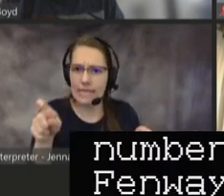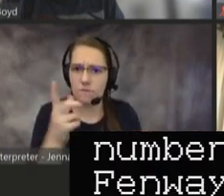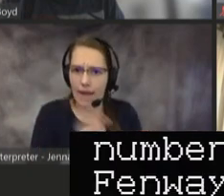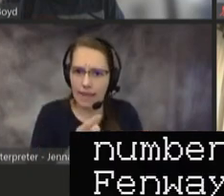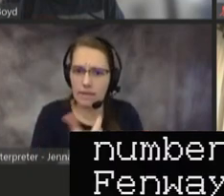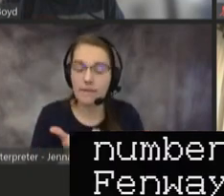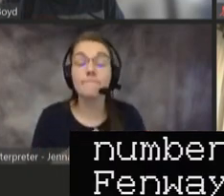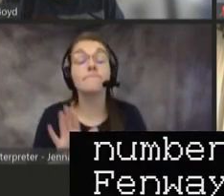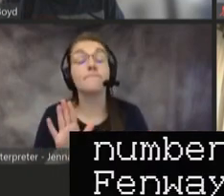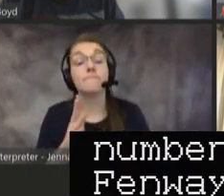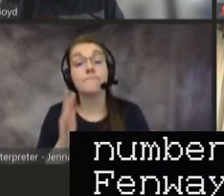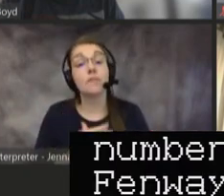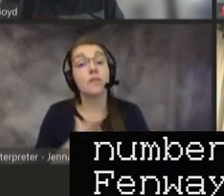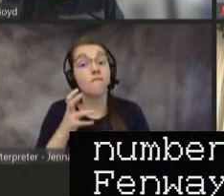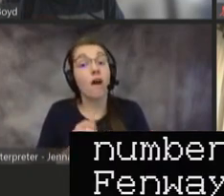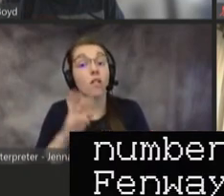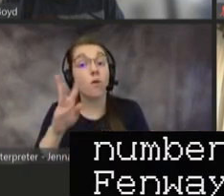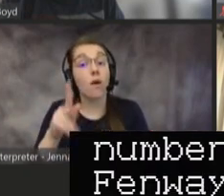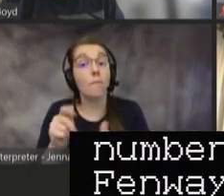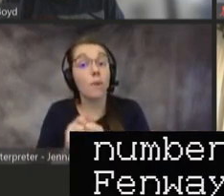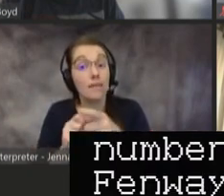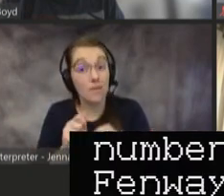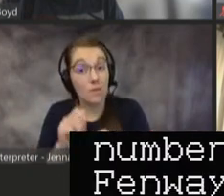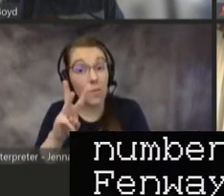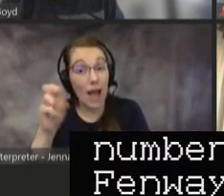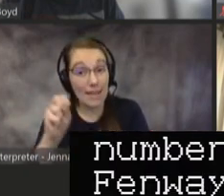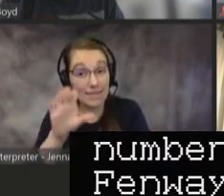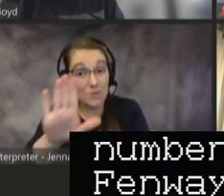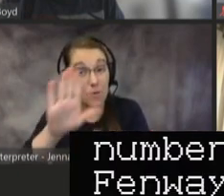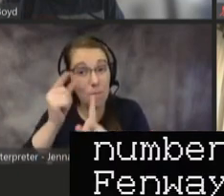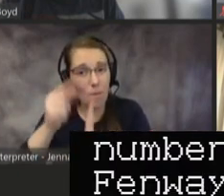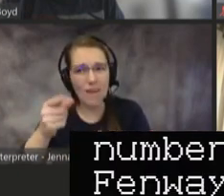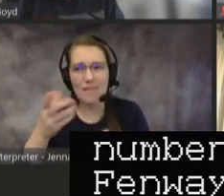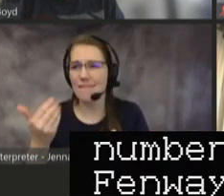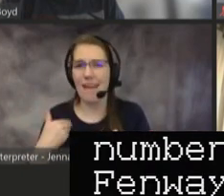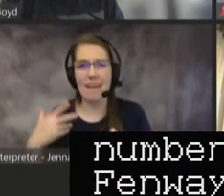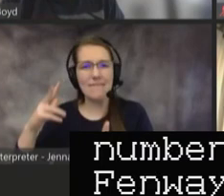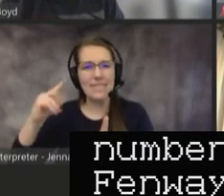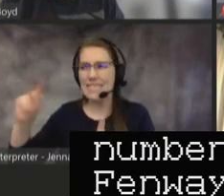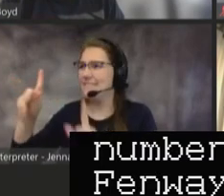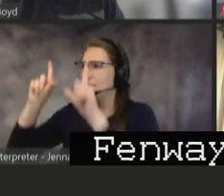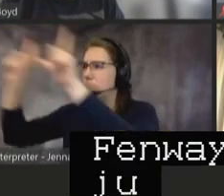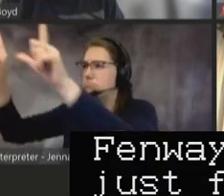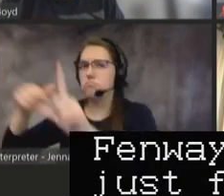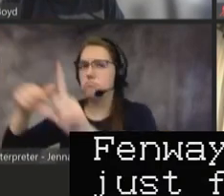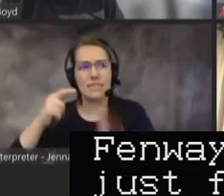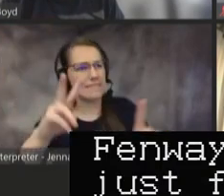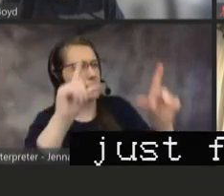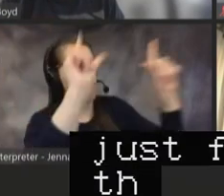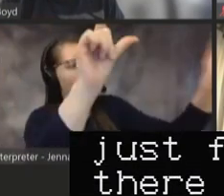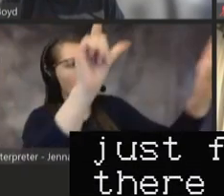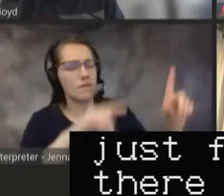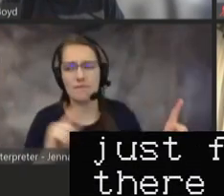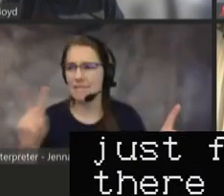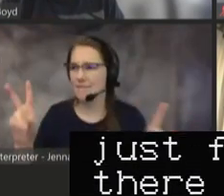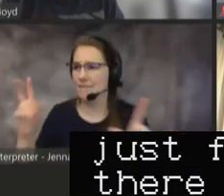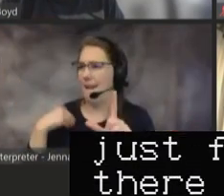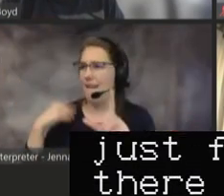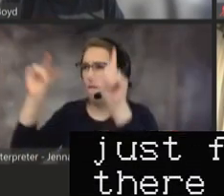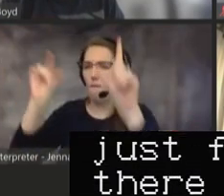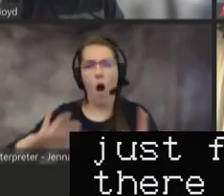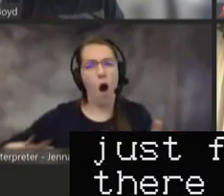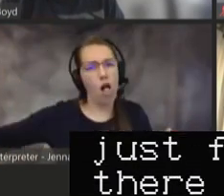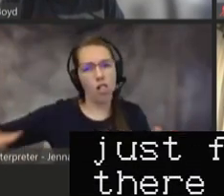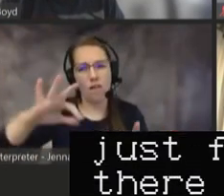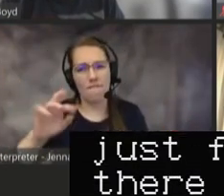just to follow up on Wes's point, there are TV monitors all over Fenway. I'm wondering whether it would be easier to get the